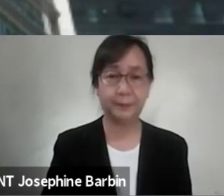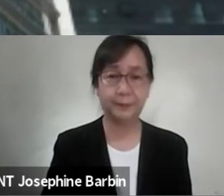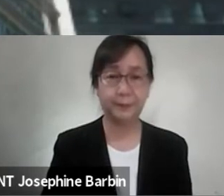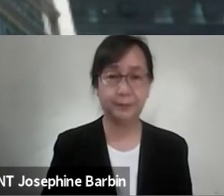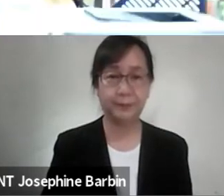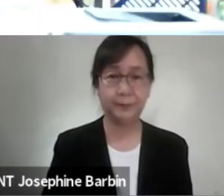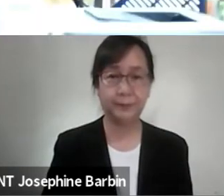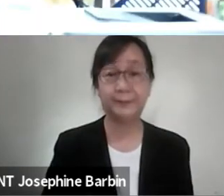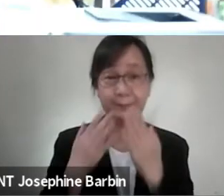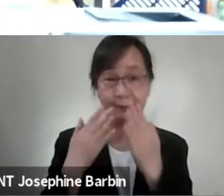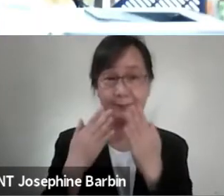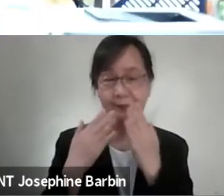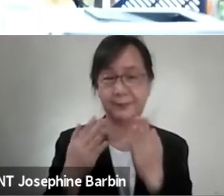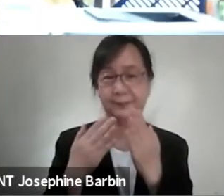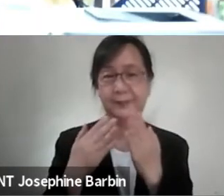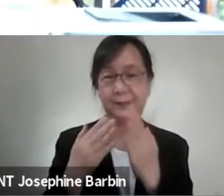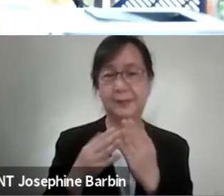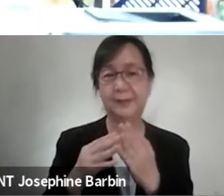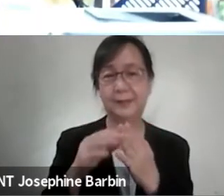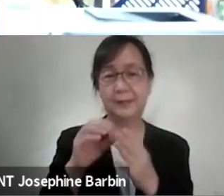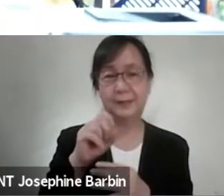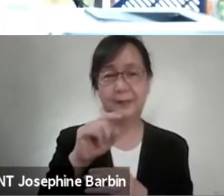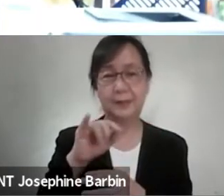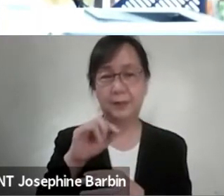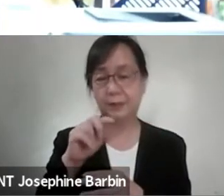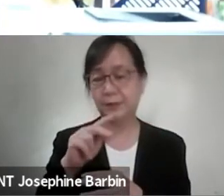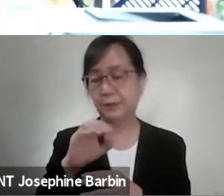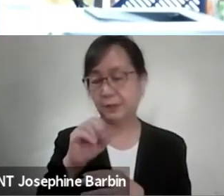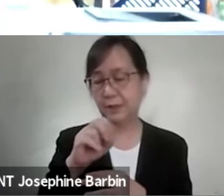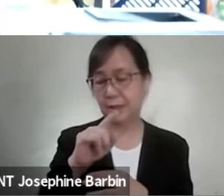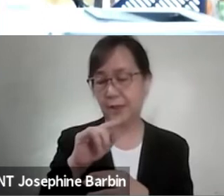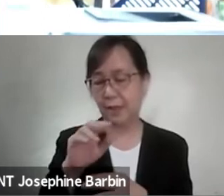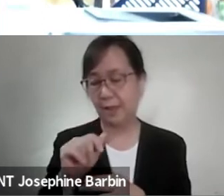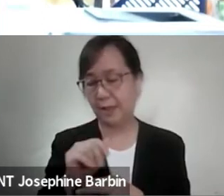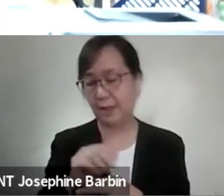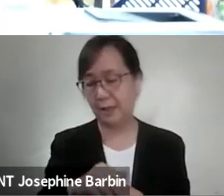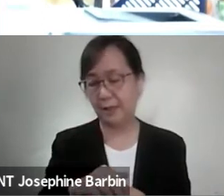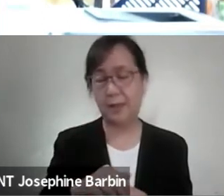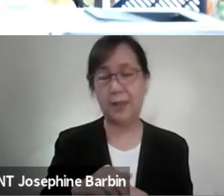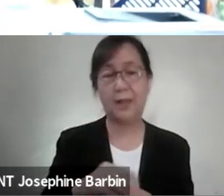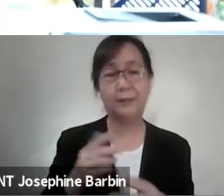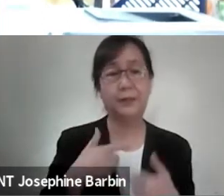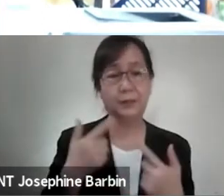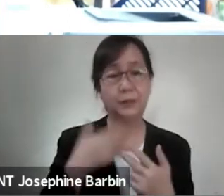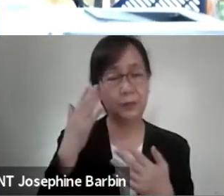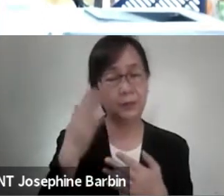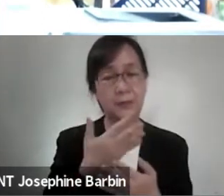And thank you, Siripong Siriaka, for your presentation. And glad to know that the